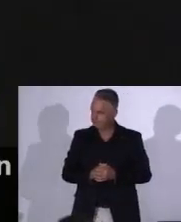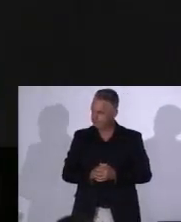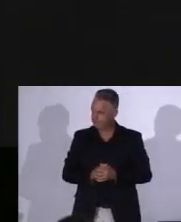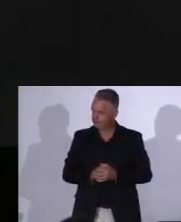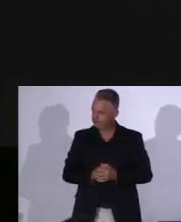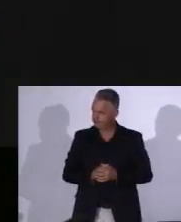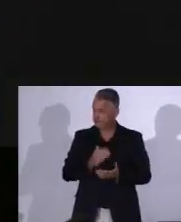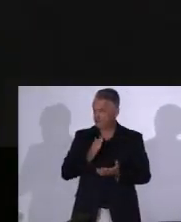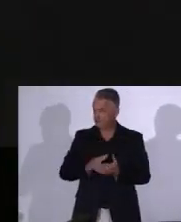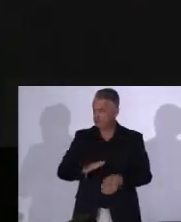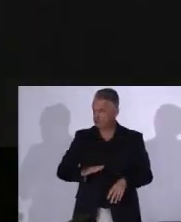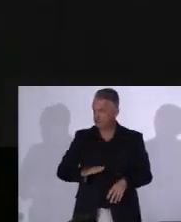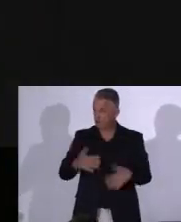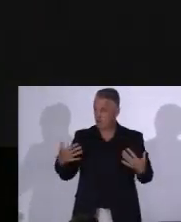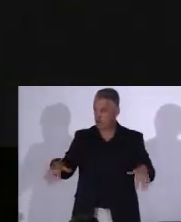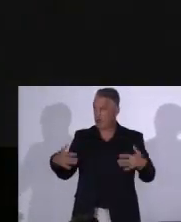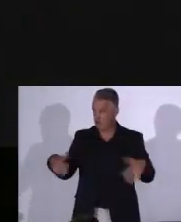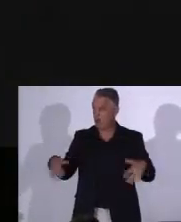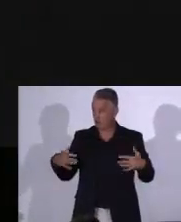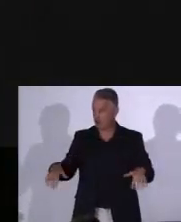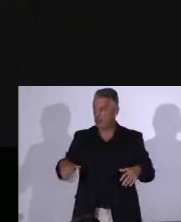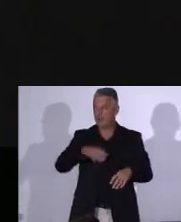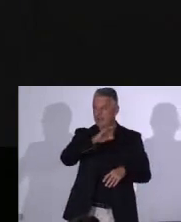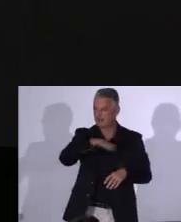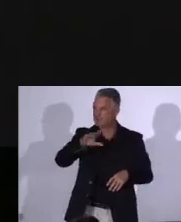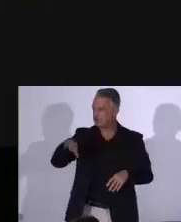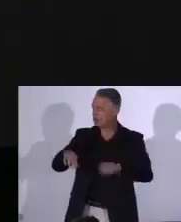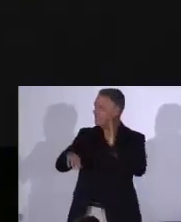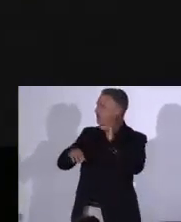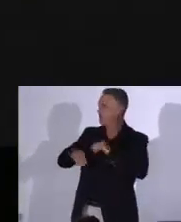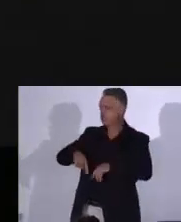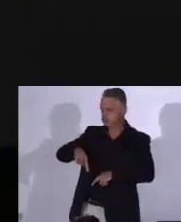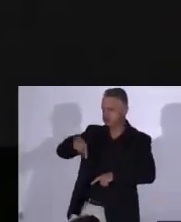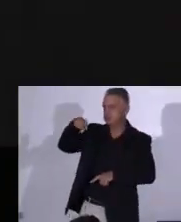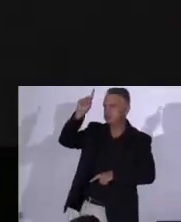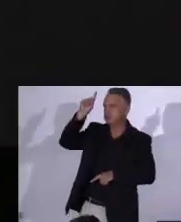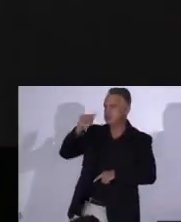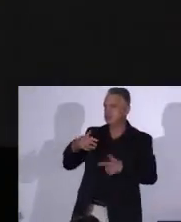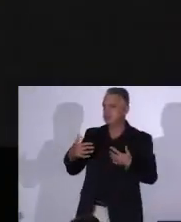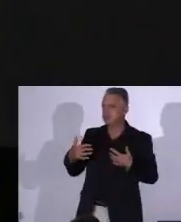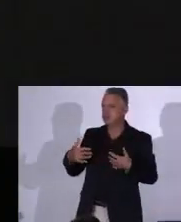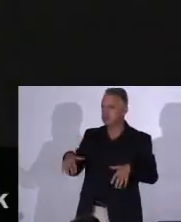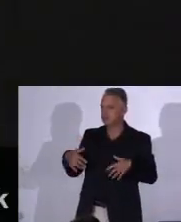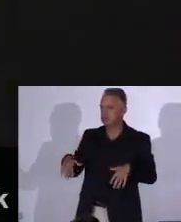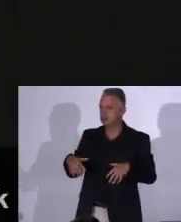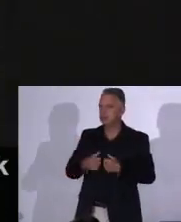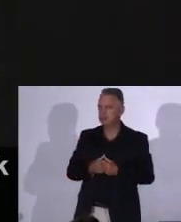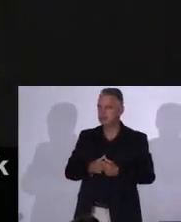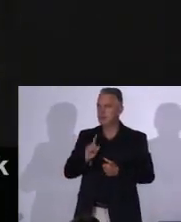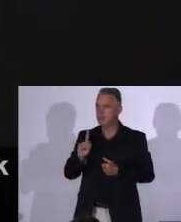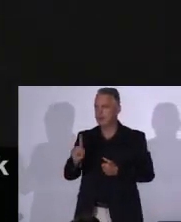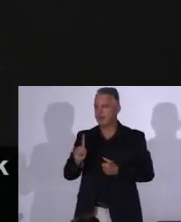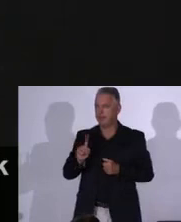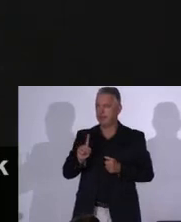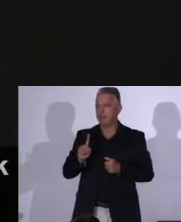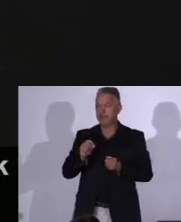Incredible to see the number of hits that basketball has. But I think it's not necessarily the hits. It's the quality, of